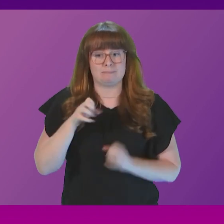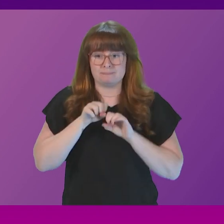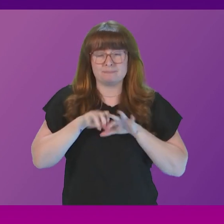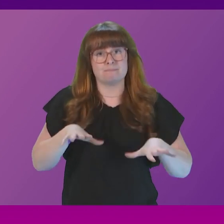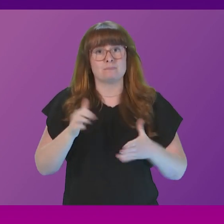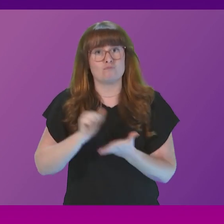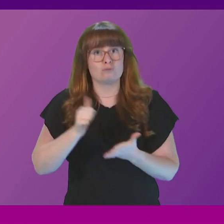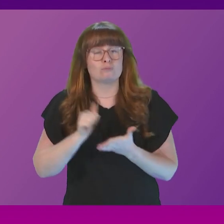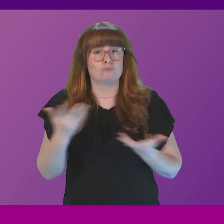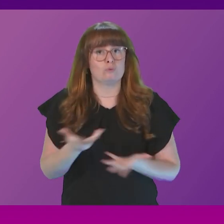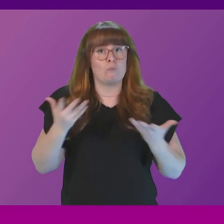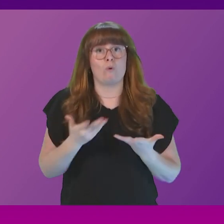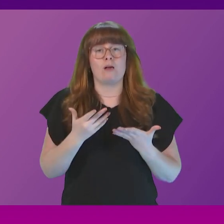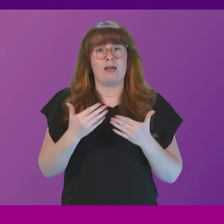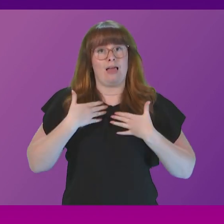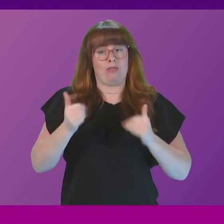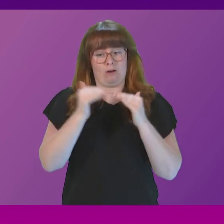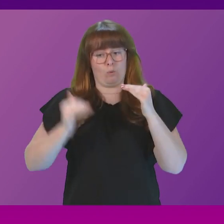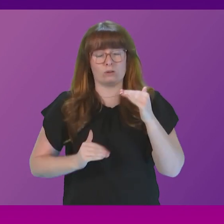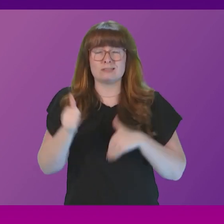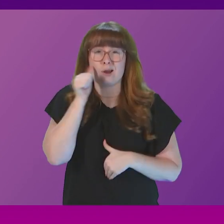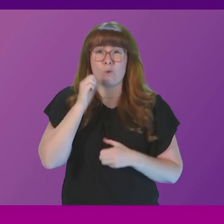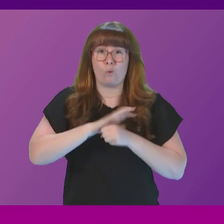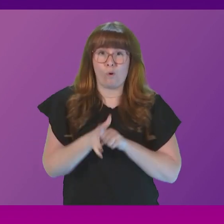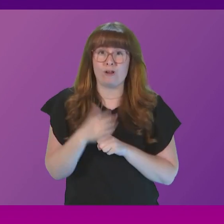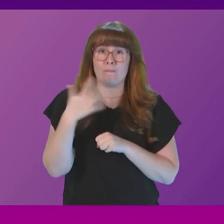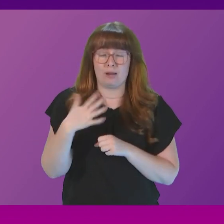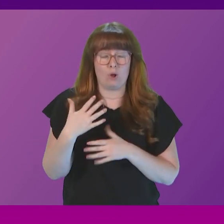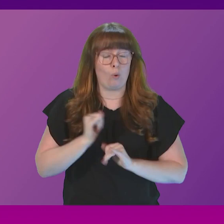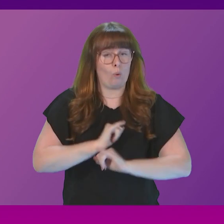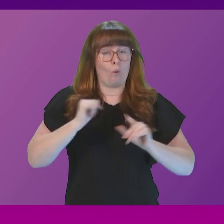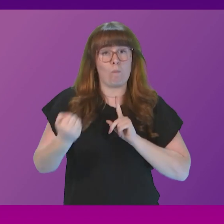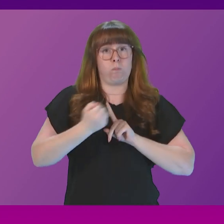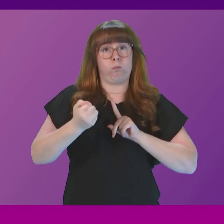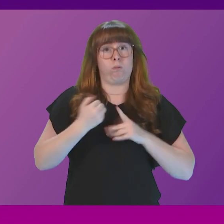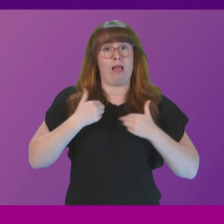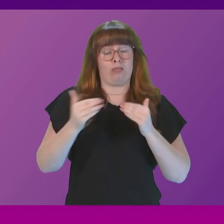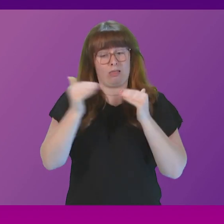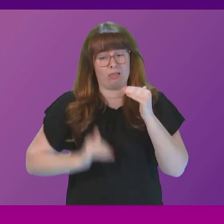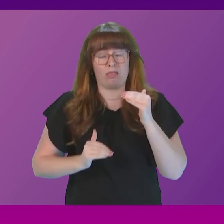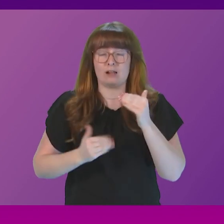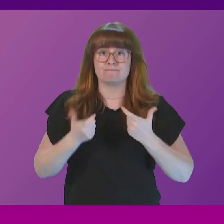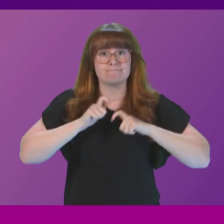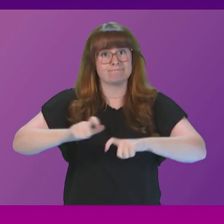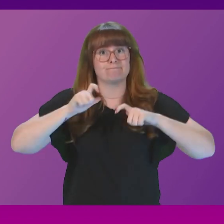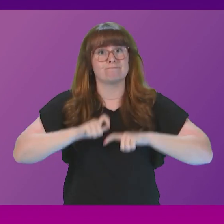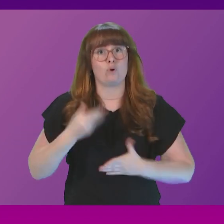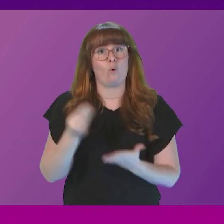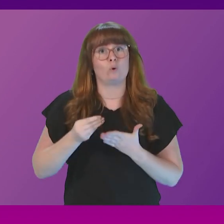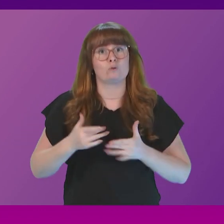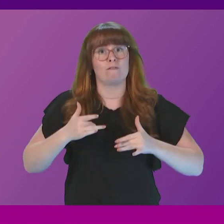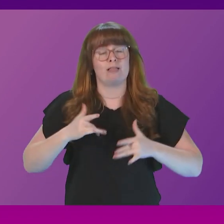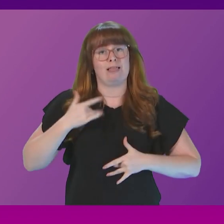inequalities in Scotland. And we know that the pandemic has exacerbated health inequalities, and the ongoing cost of living crisis